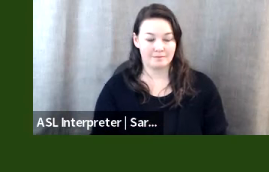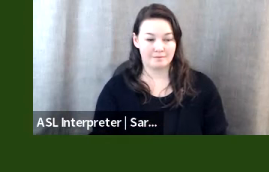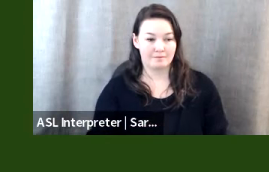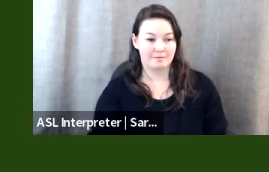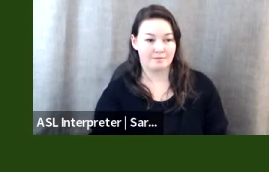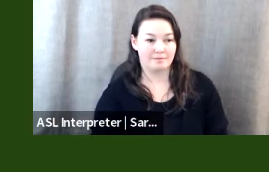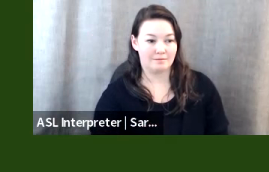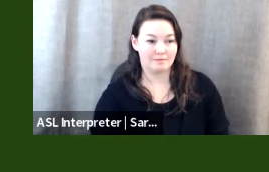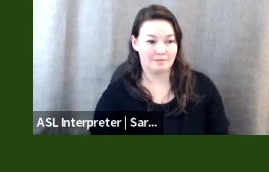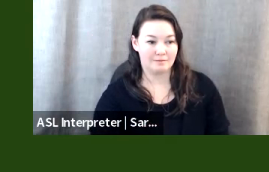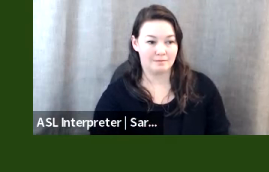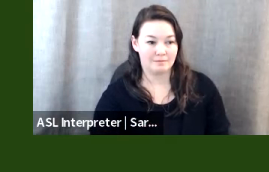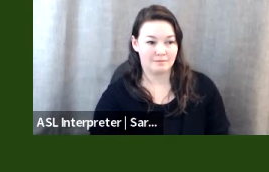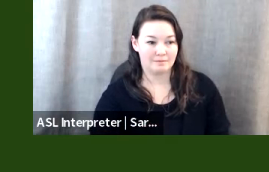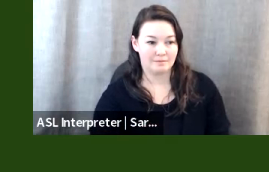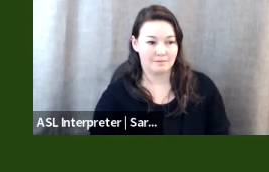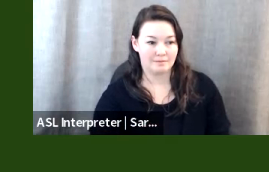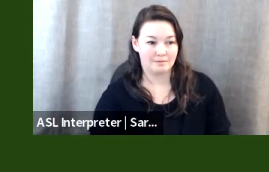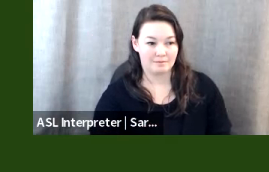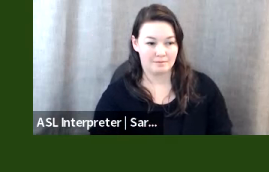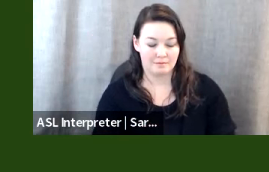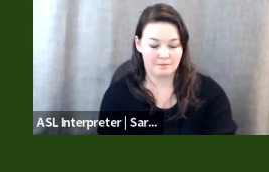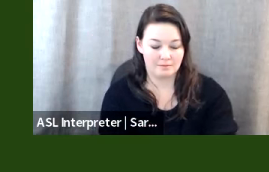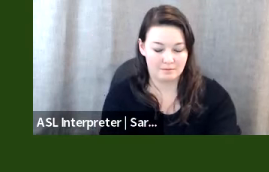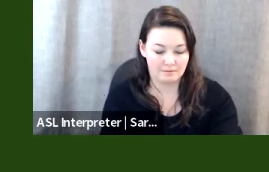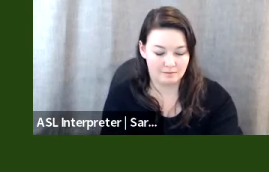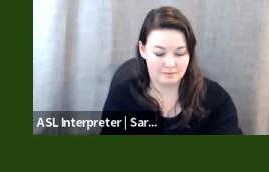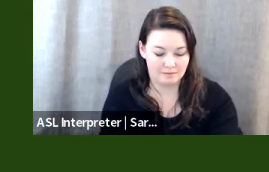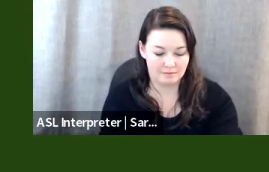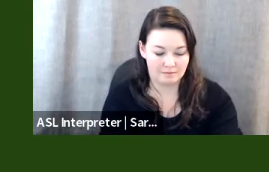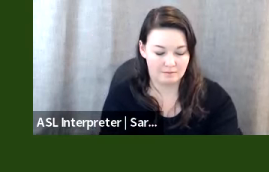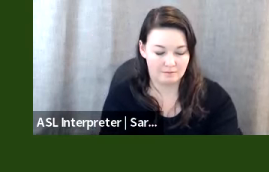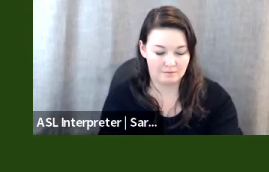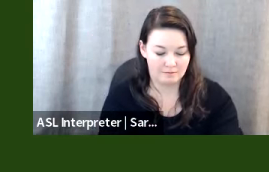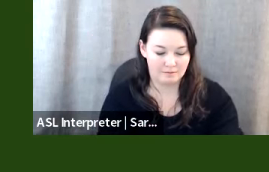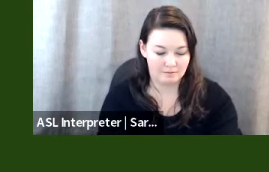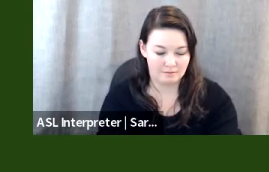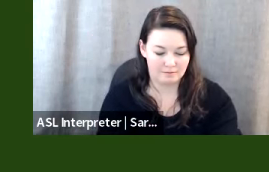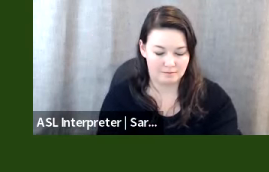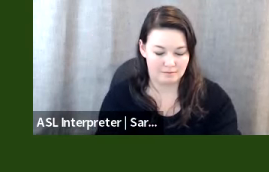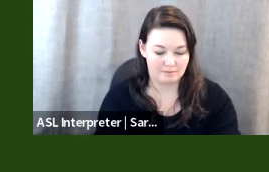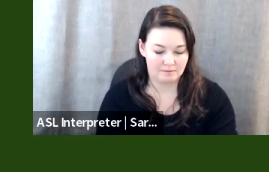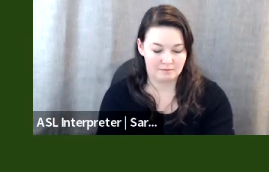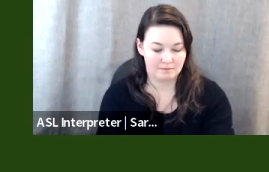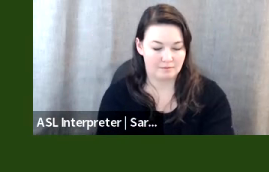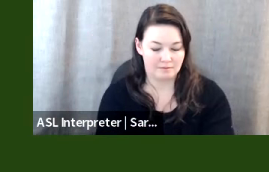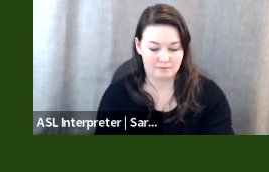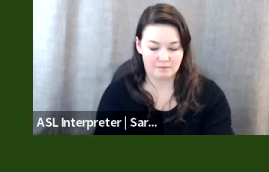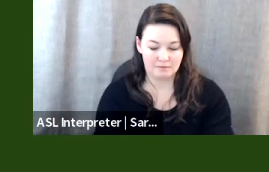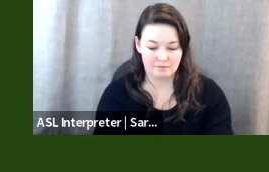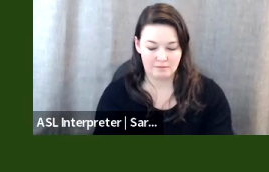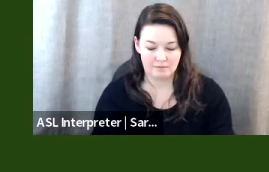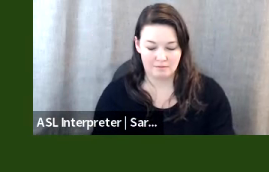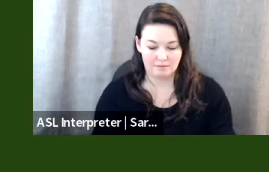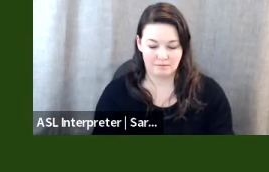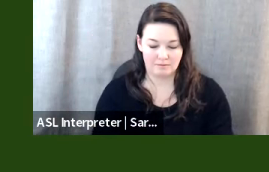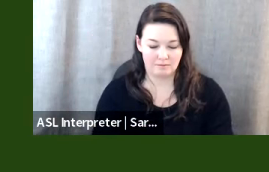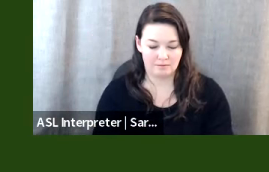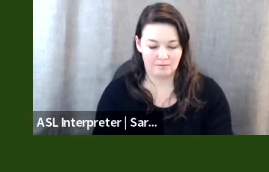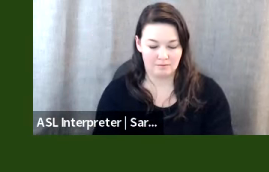idea concretos, y cómo esta idea puede alcanzar a cumplir con